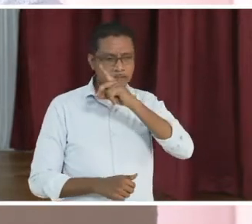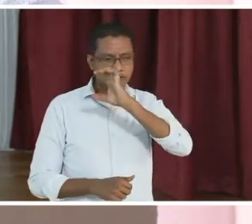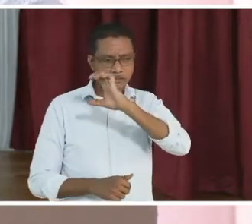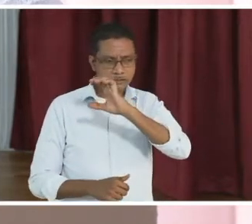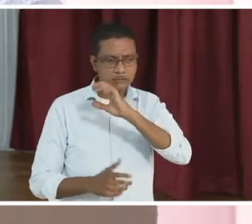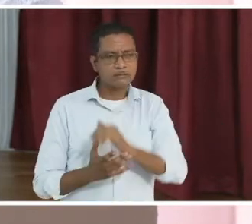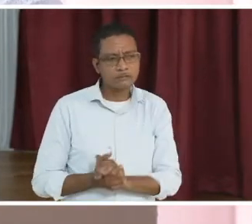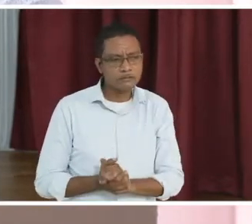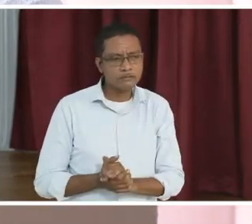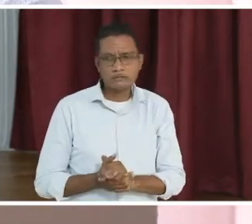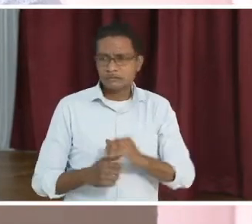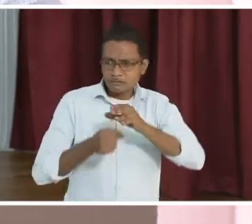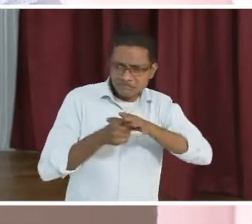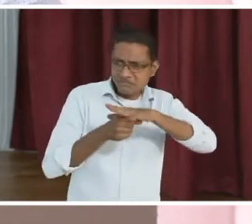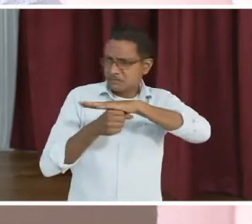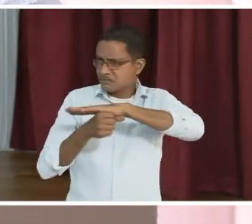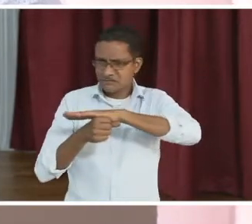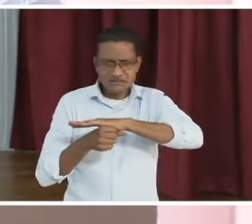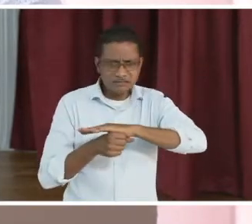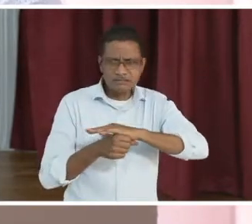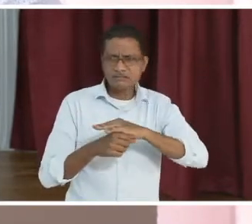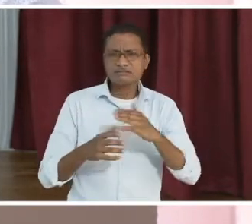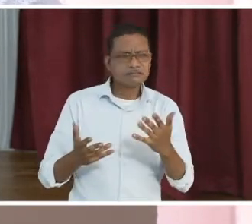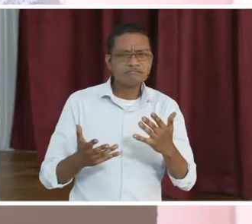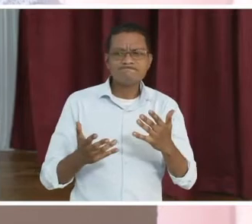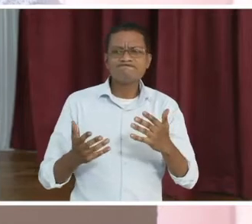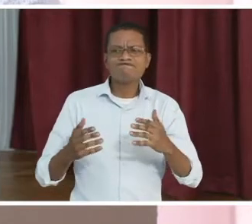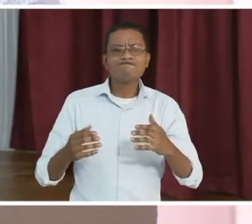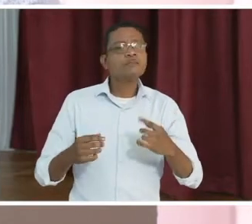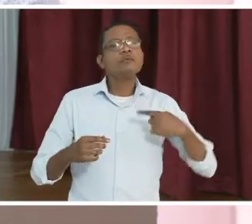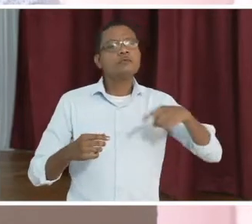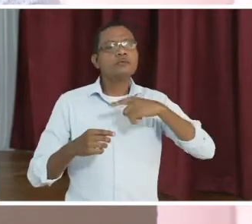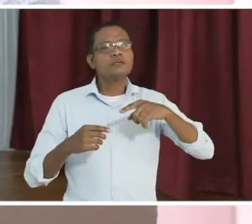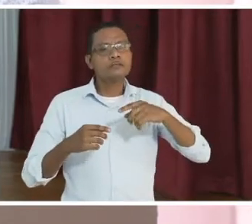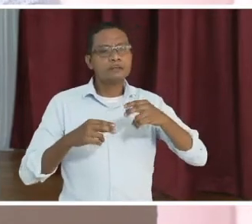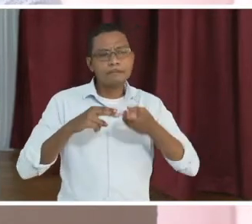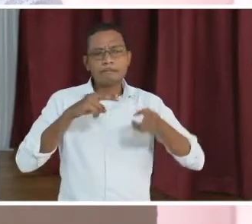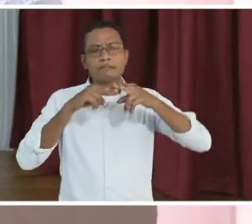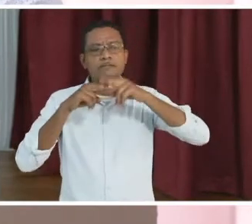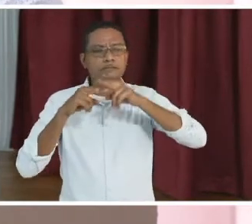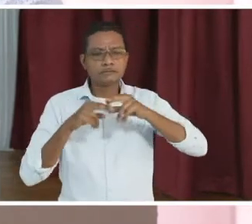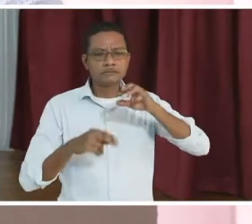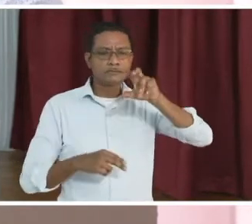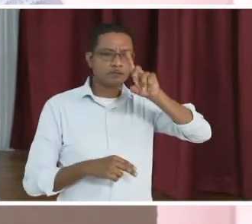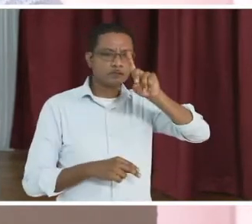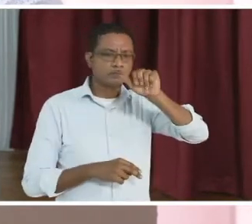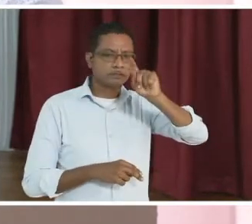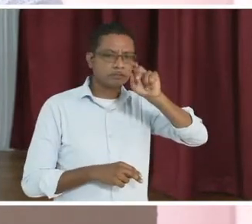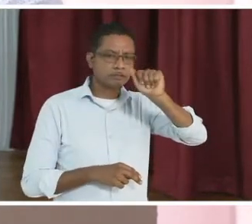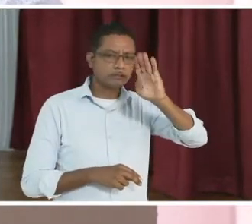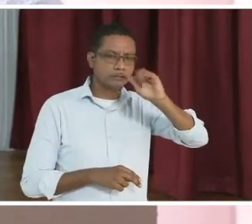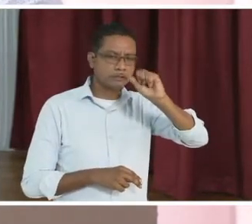the times of the pandemic and COVID and restrictions, we have developed our database and our website. So it's more user-friendly for